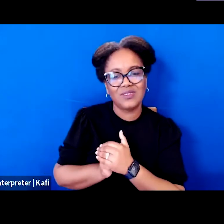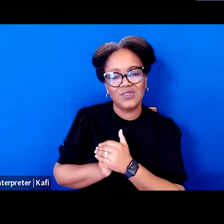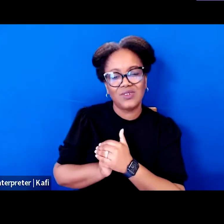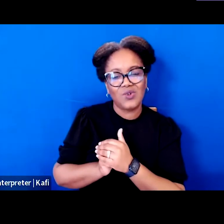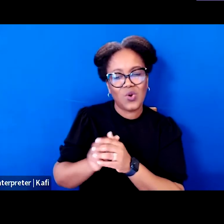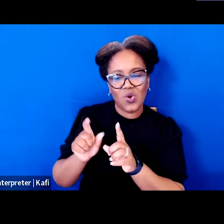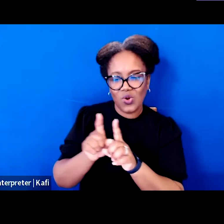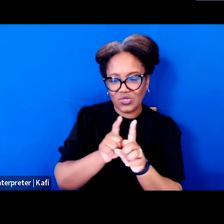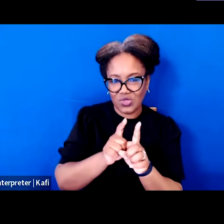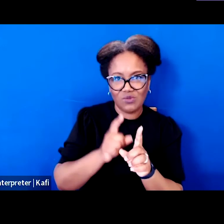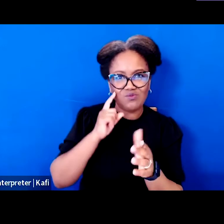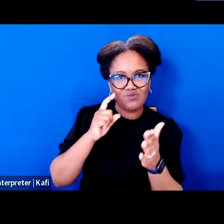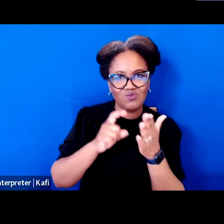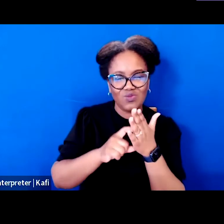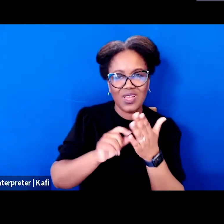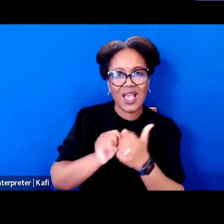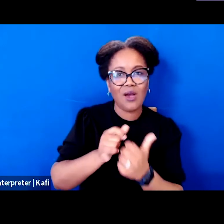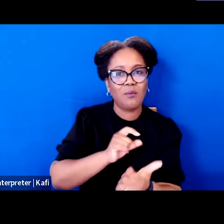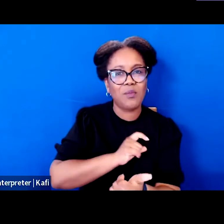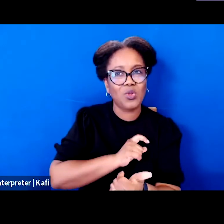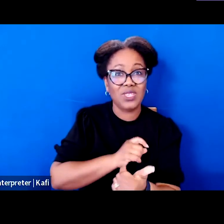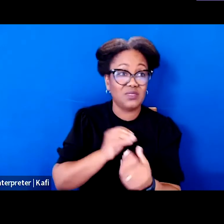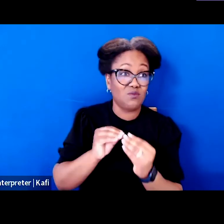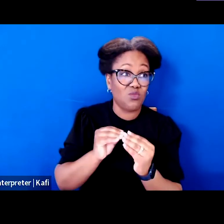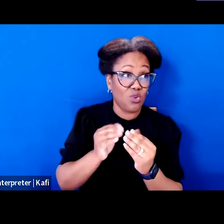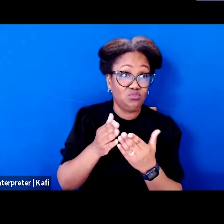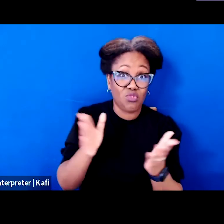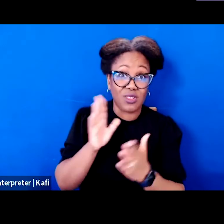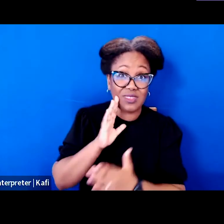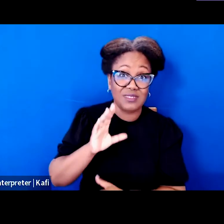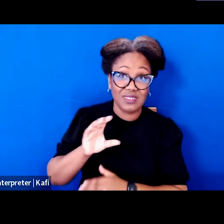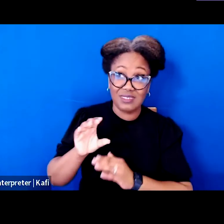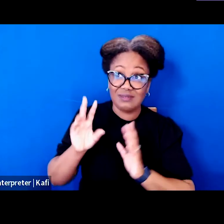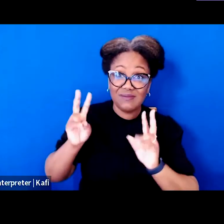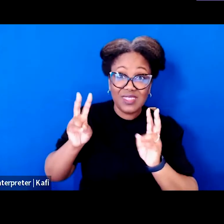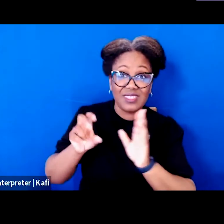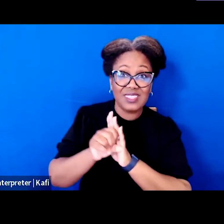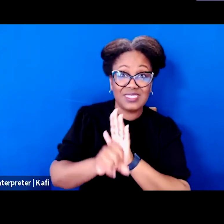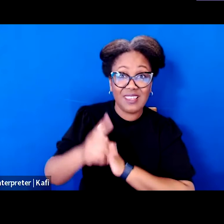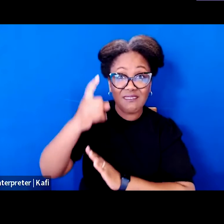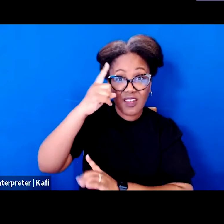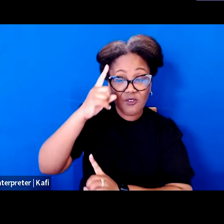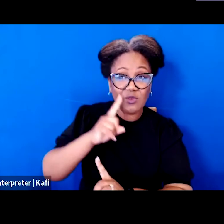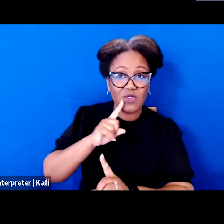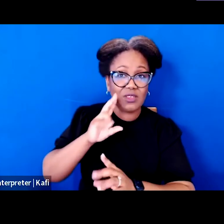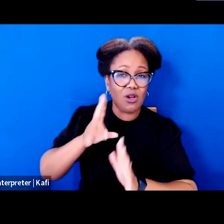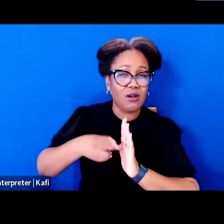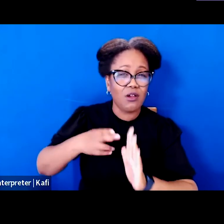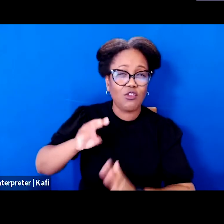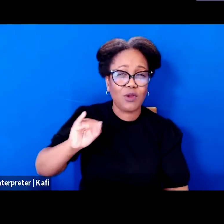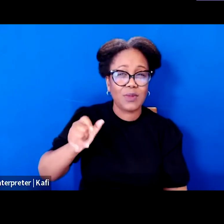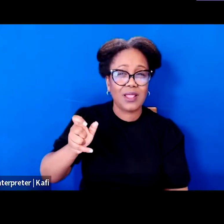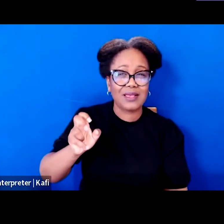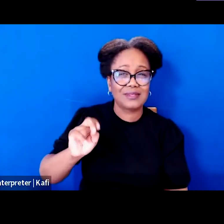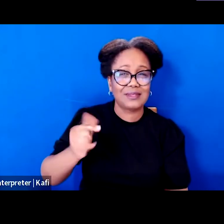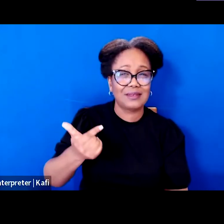colonization as well as imperialism, and understanding that when people are arriving in a place like Canada are seeking a kind of